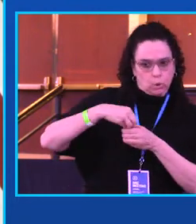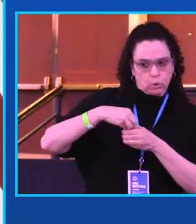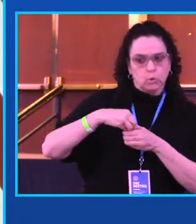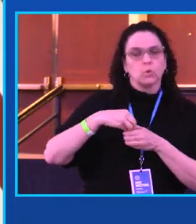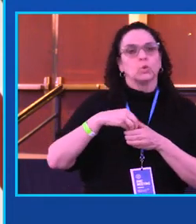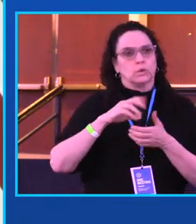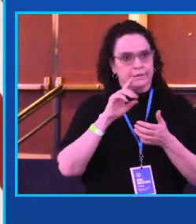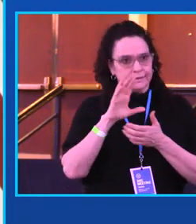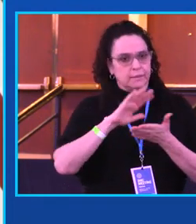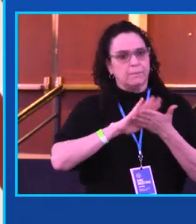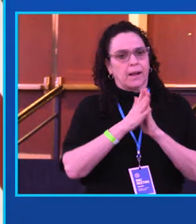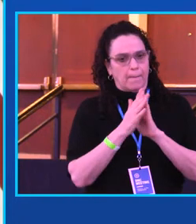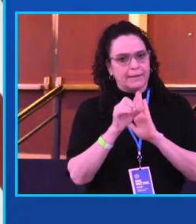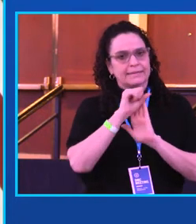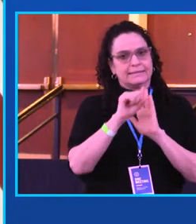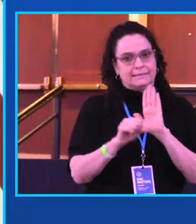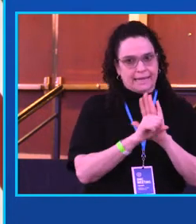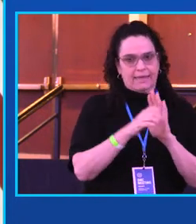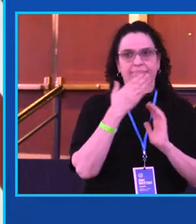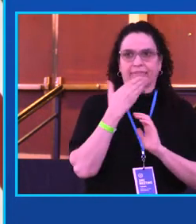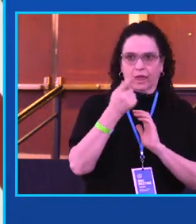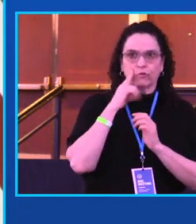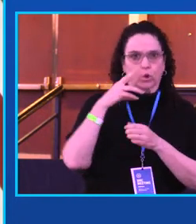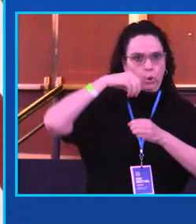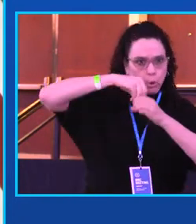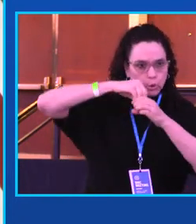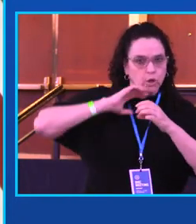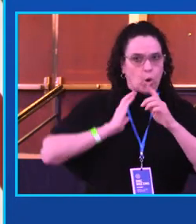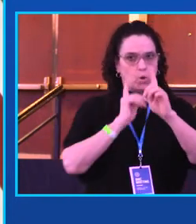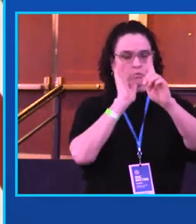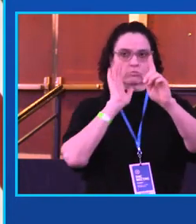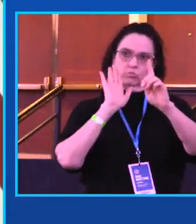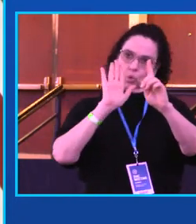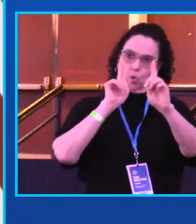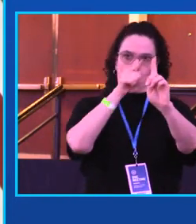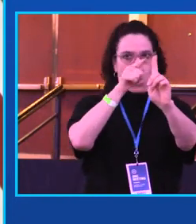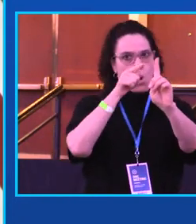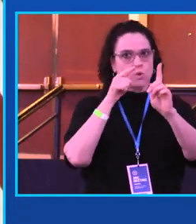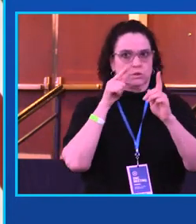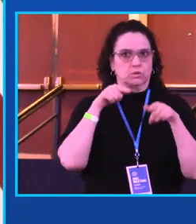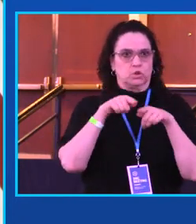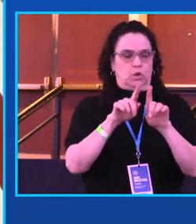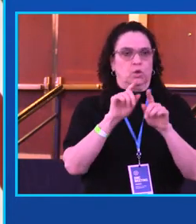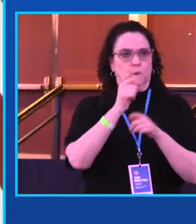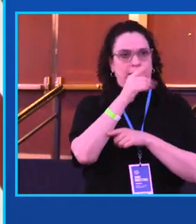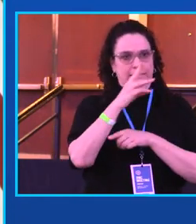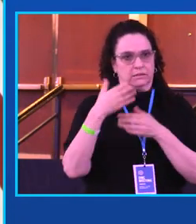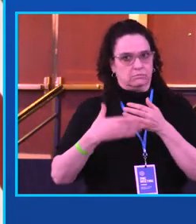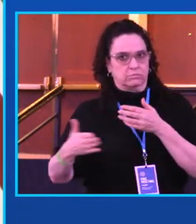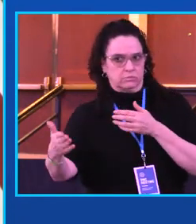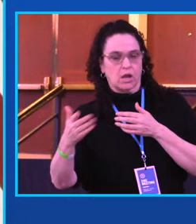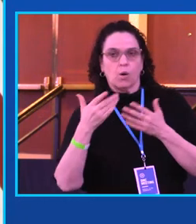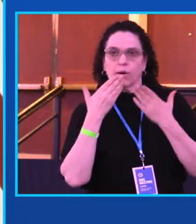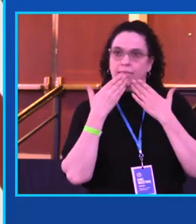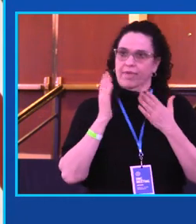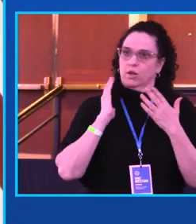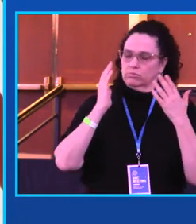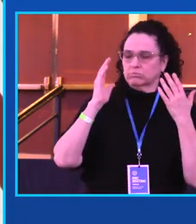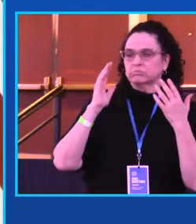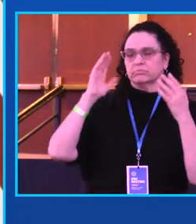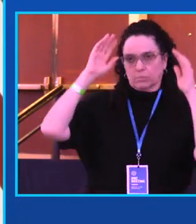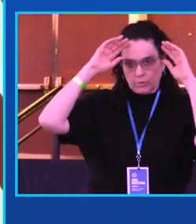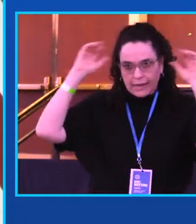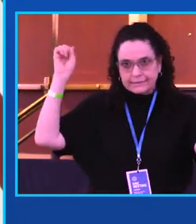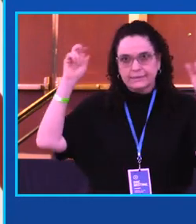in 2016. I want to thank Madam Vice President and President Joe Biden for their support for